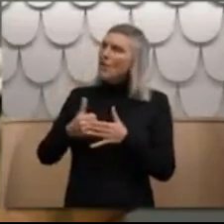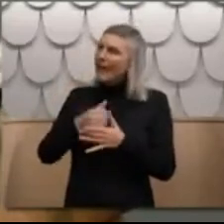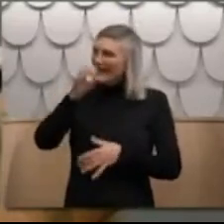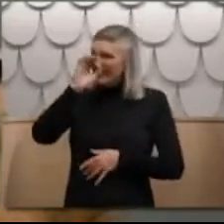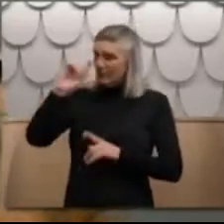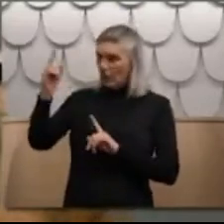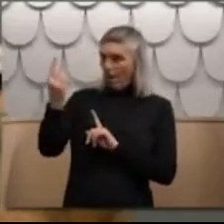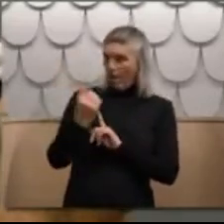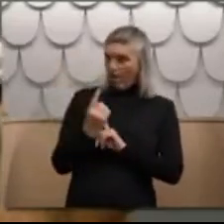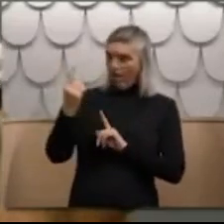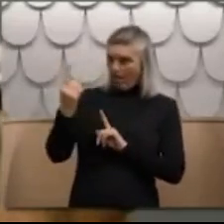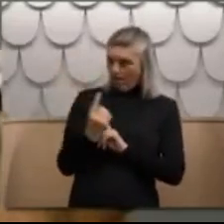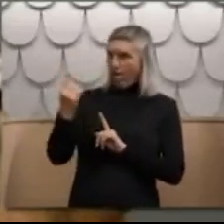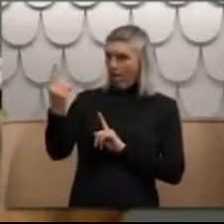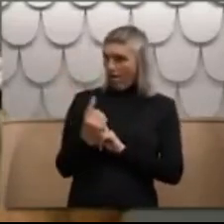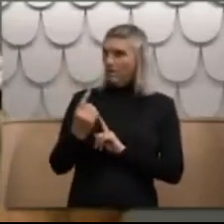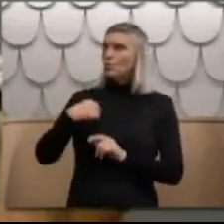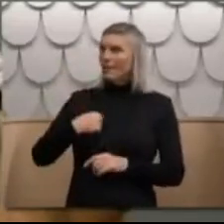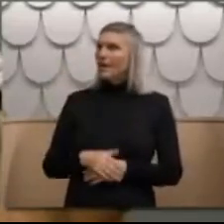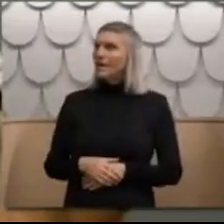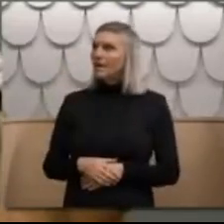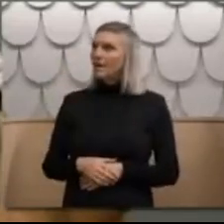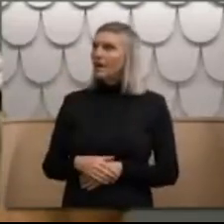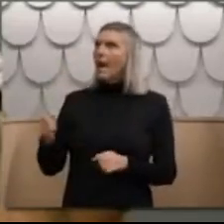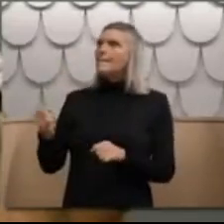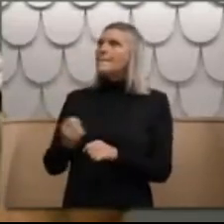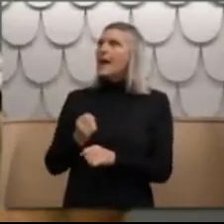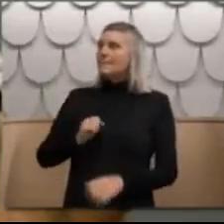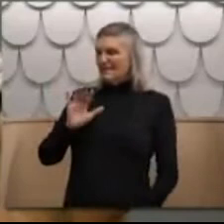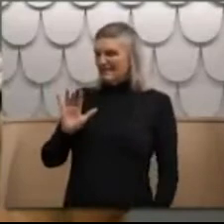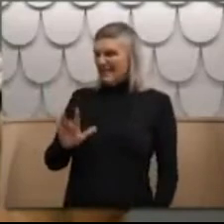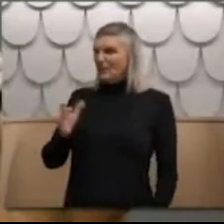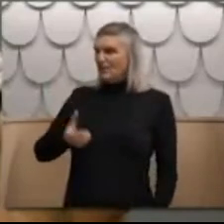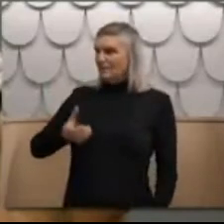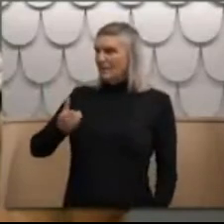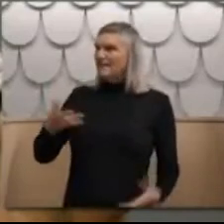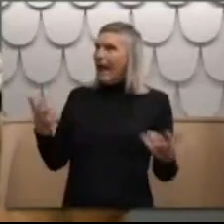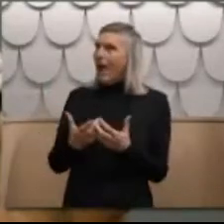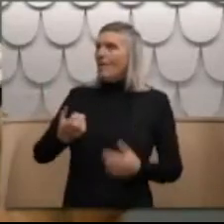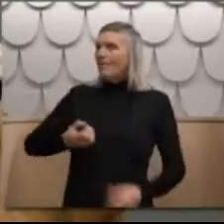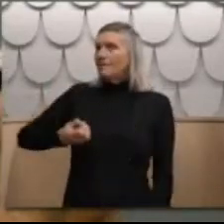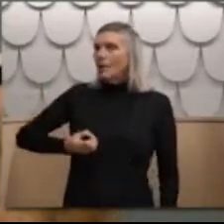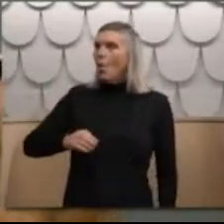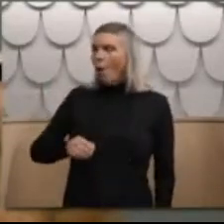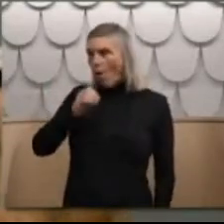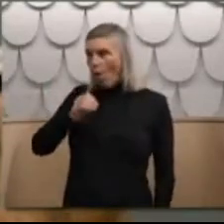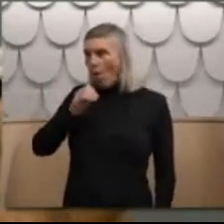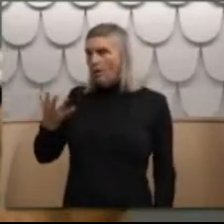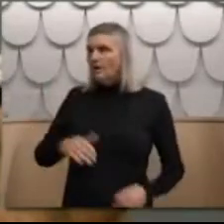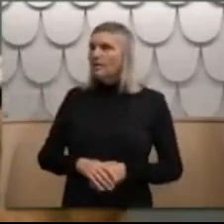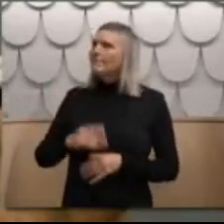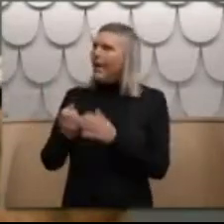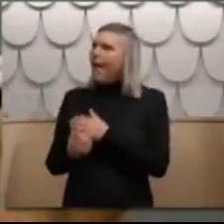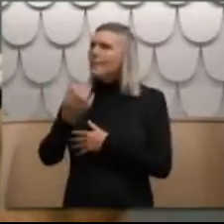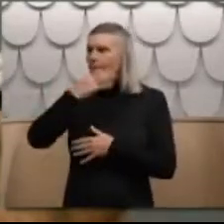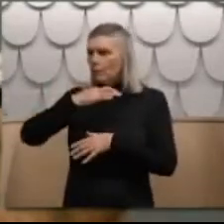sexual advances towards me and made me stimulate his penis by hand or by mouth. Yeah. And this happened